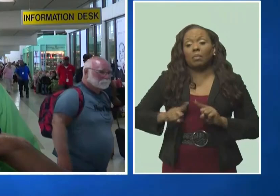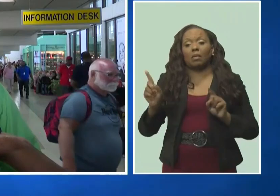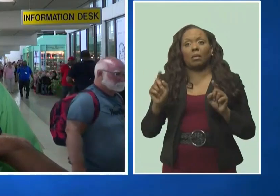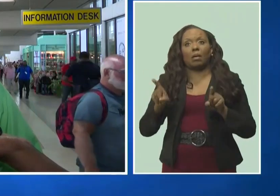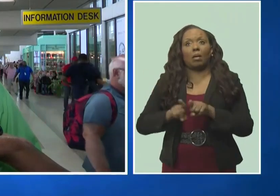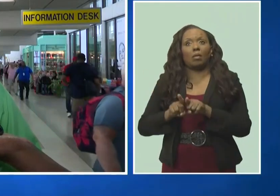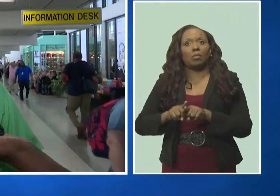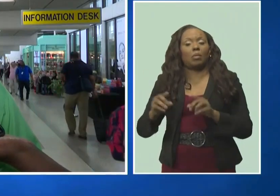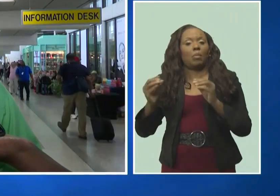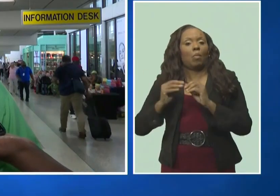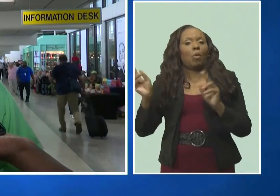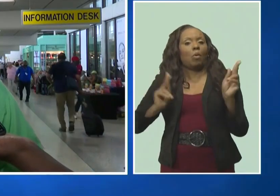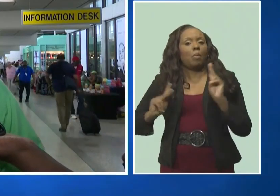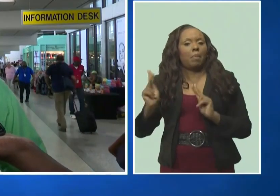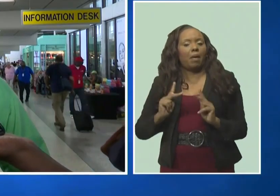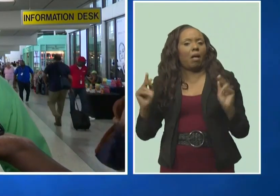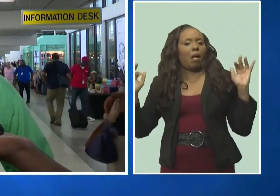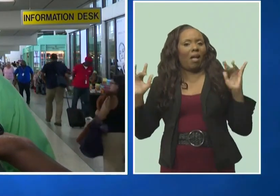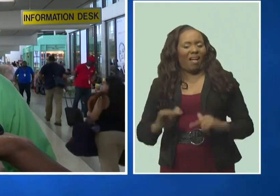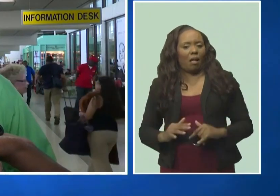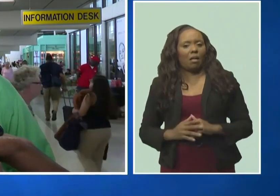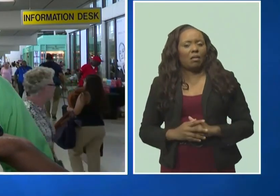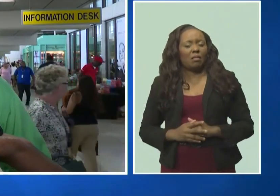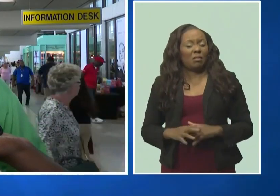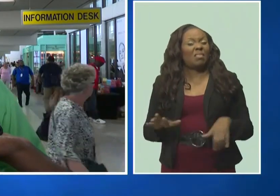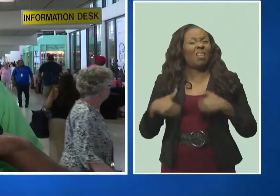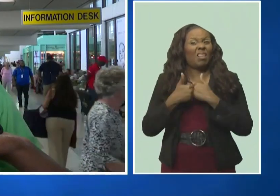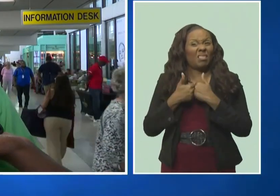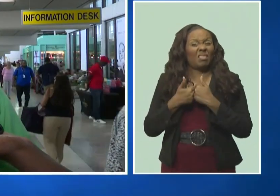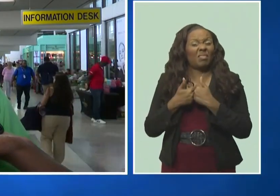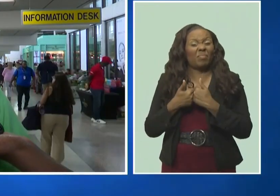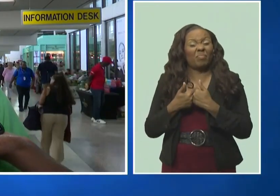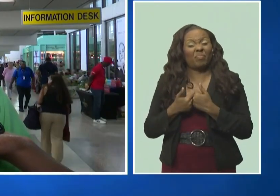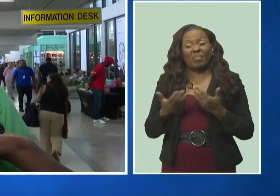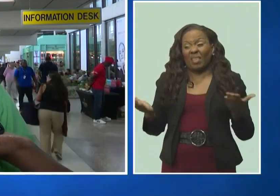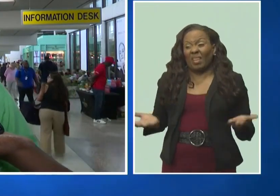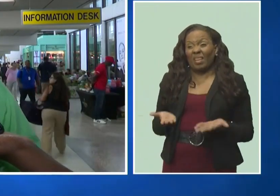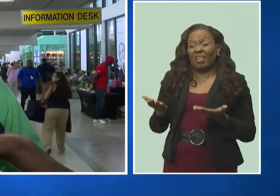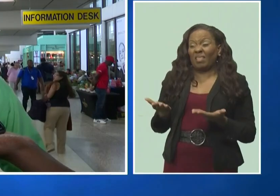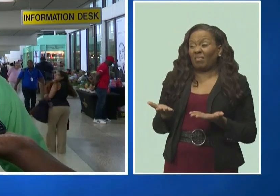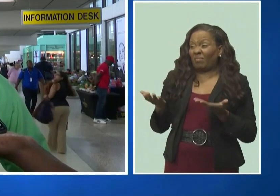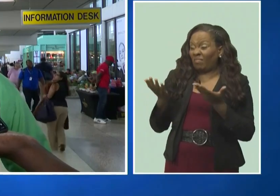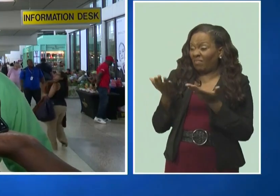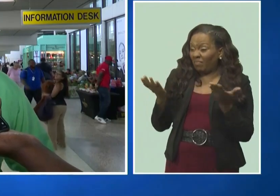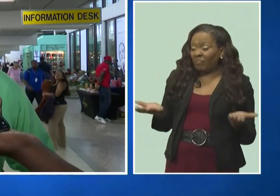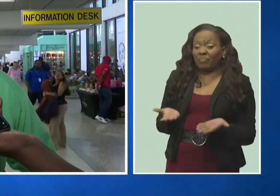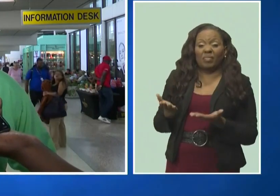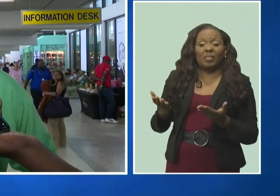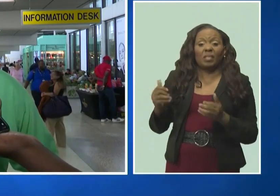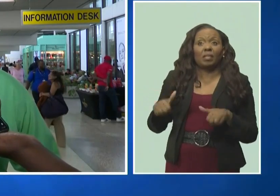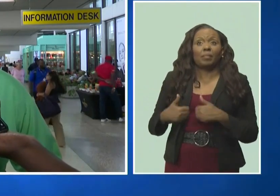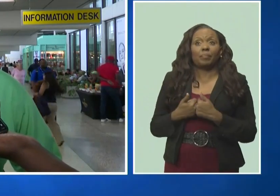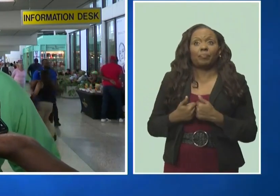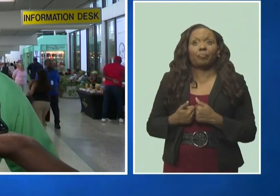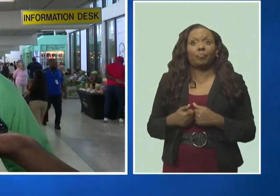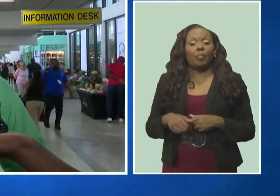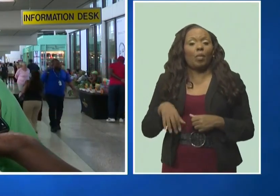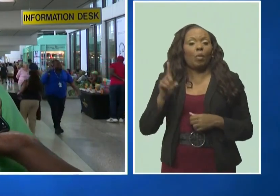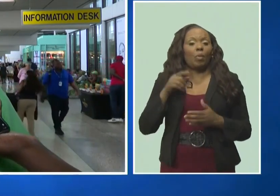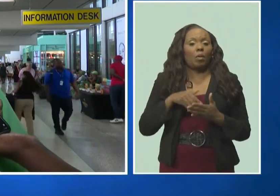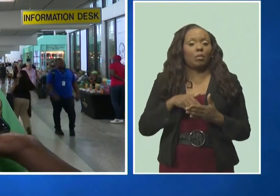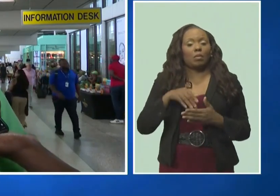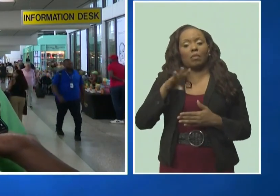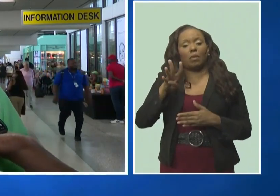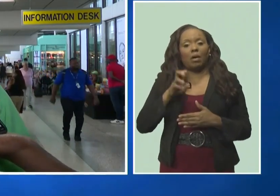a operational challenge on our infrastructure. We are designed to handle between 1,400 and 1,600 passengers an